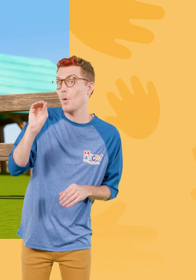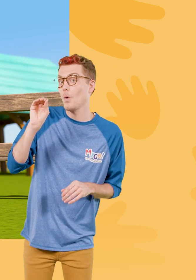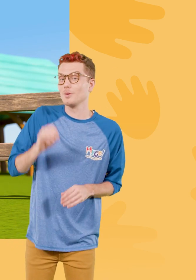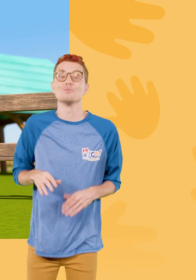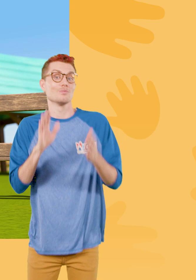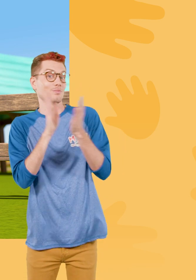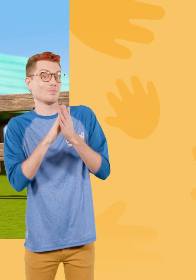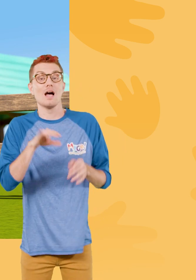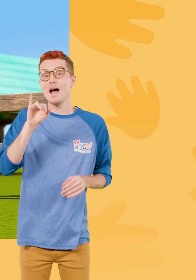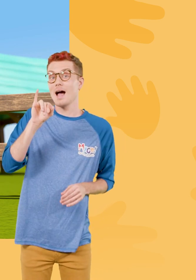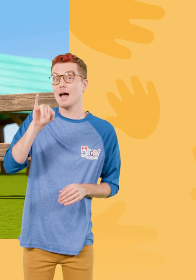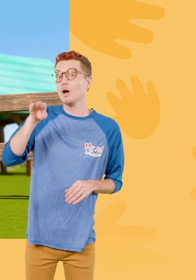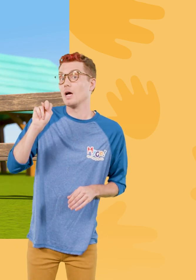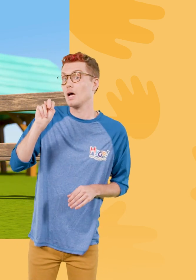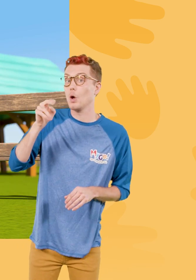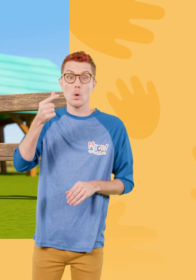I-N-G-O,